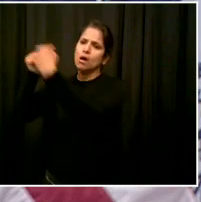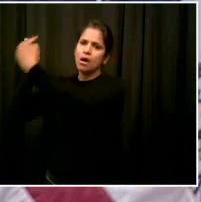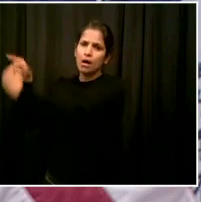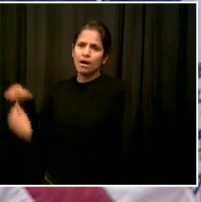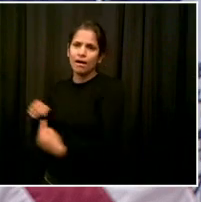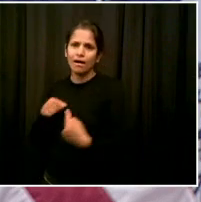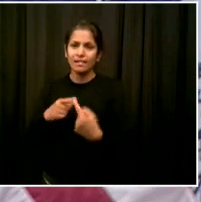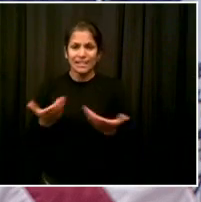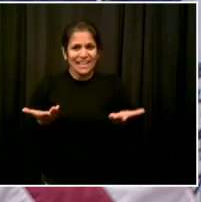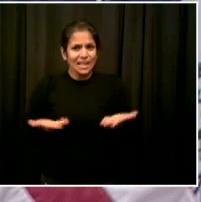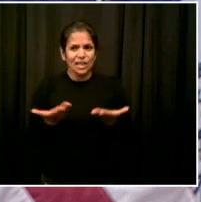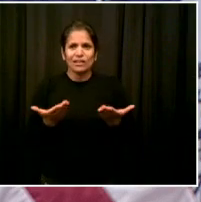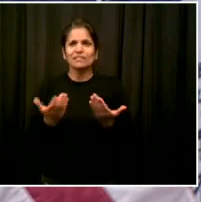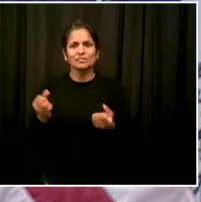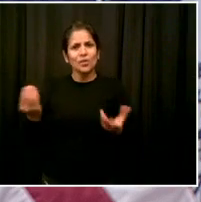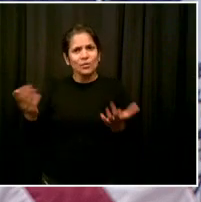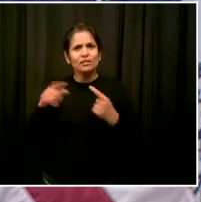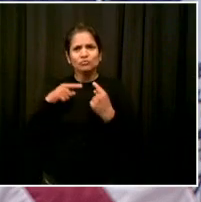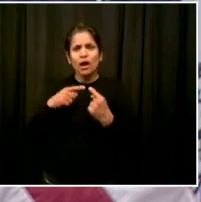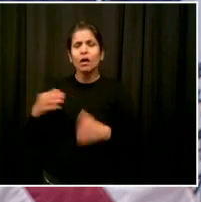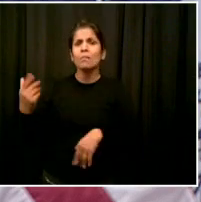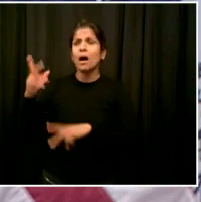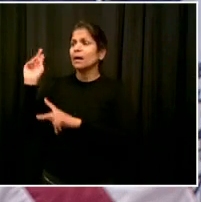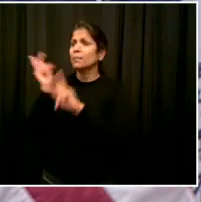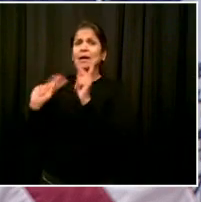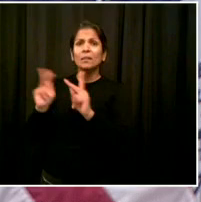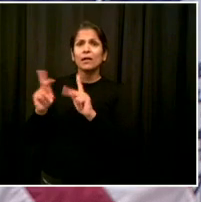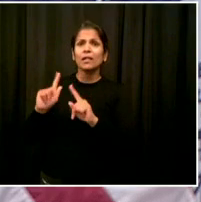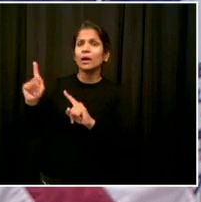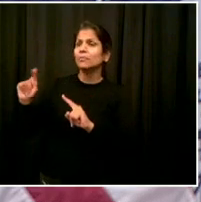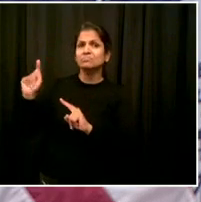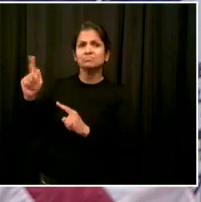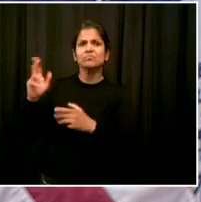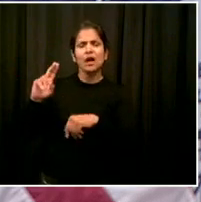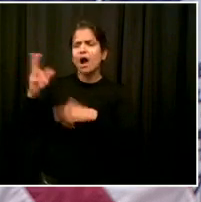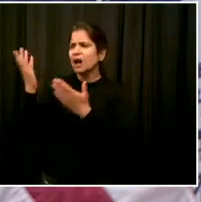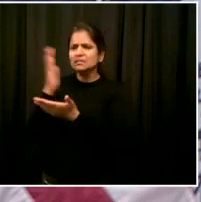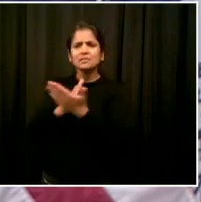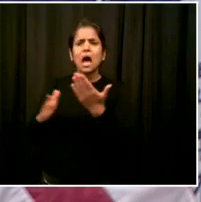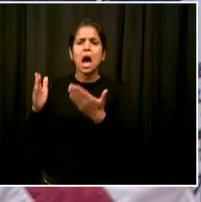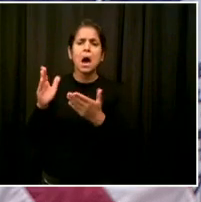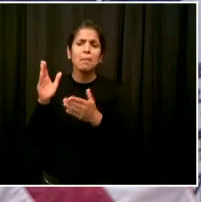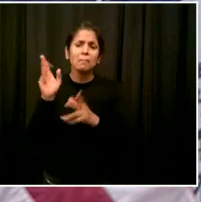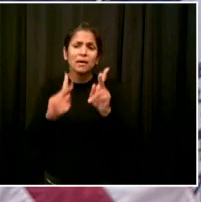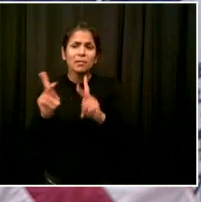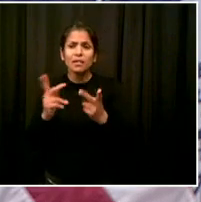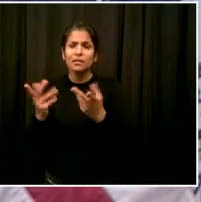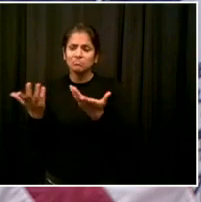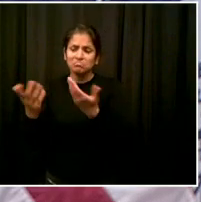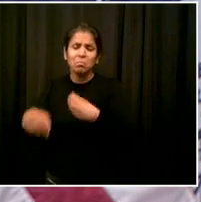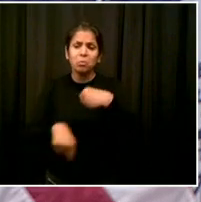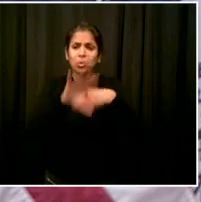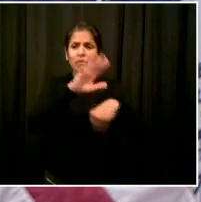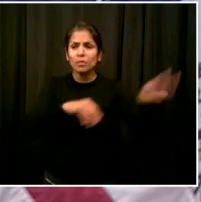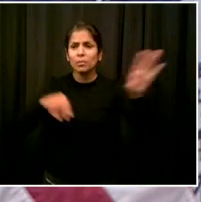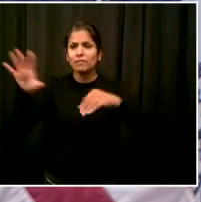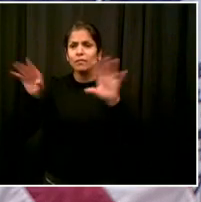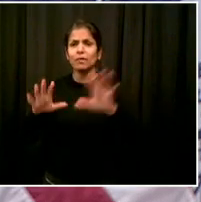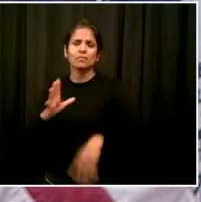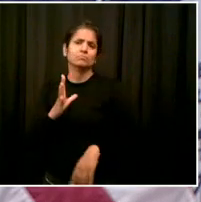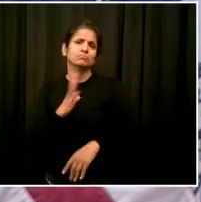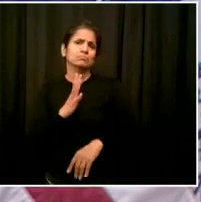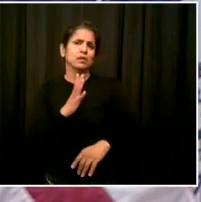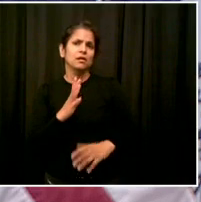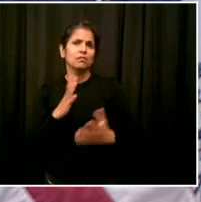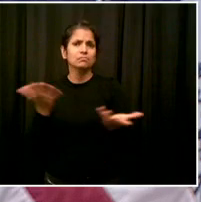in here because they sense rebirth and opportunity. And I think the rebirth is going to be happening steadily. Look, last night was